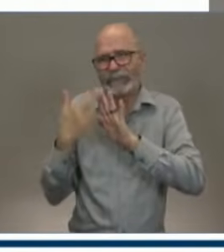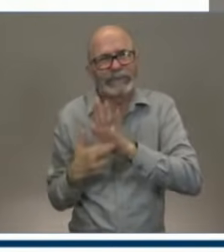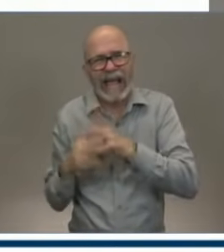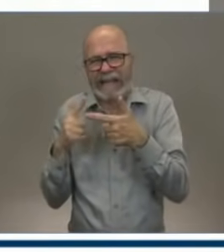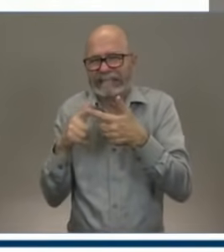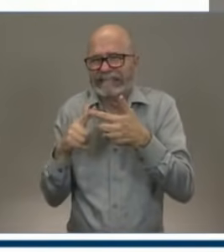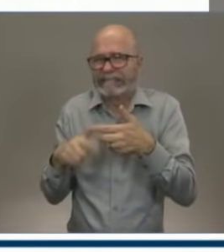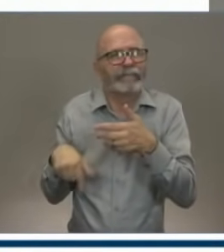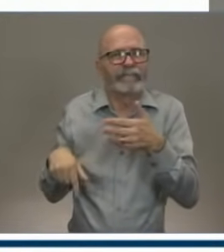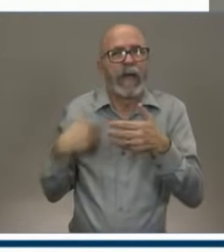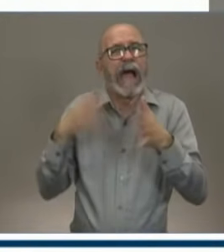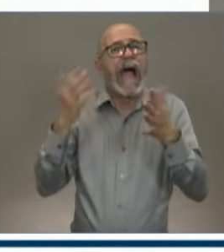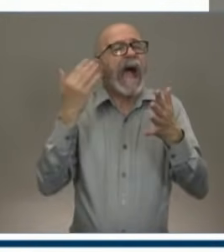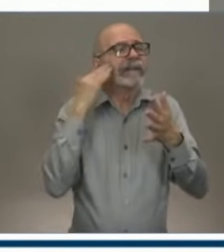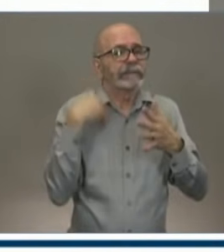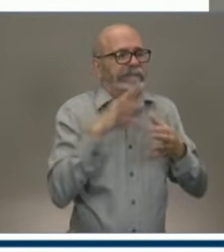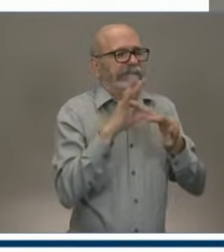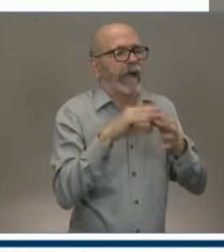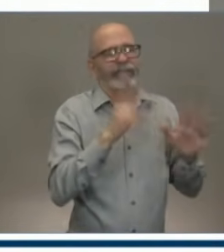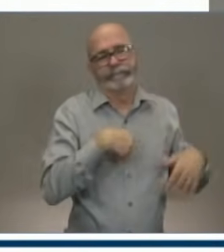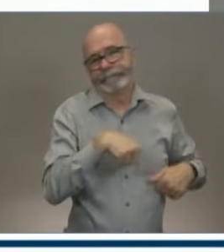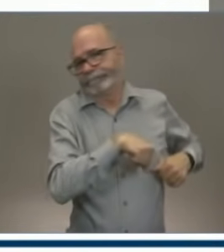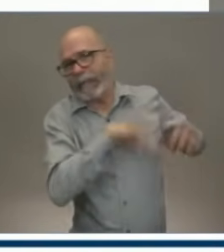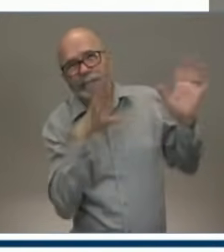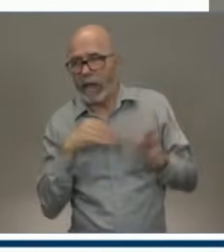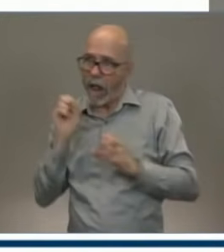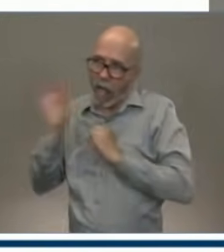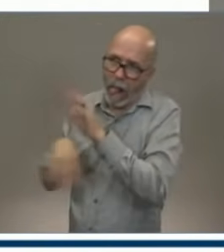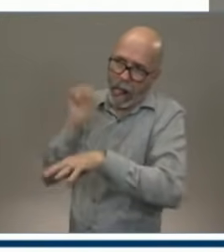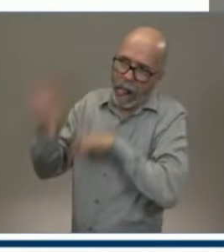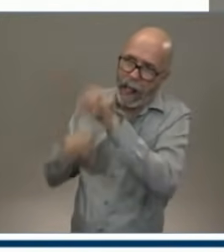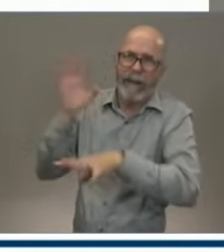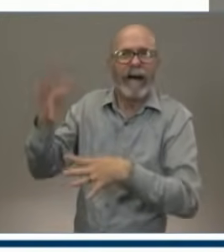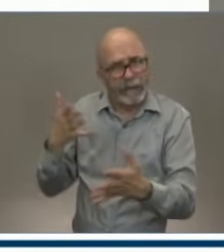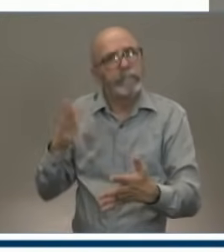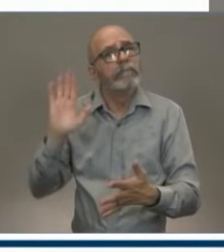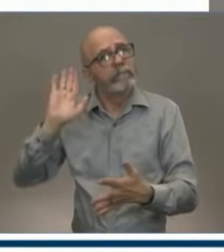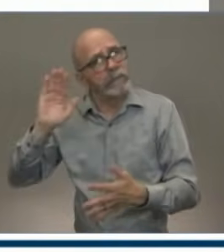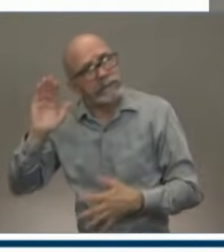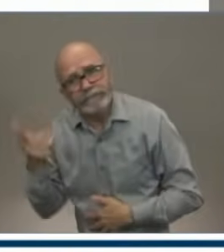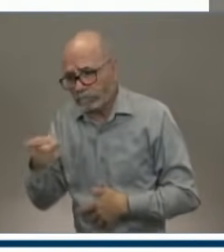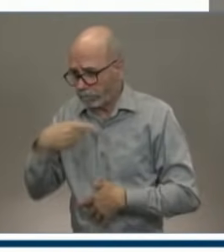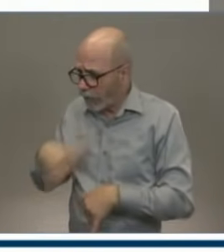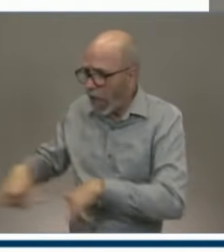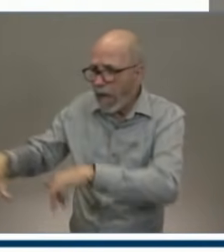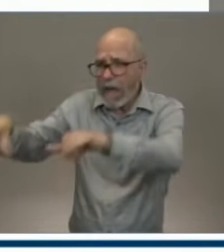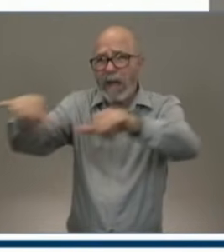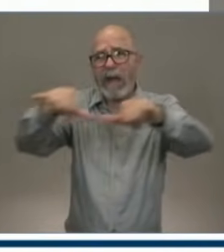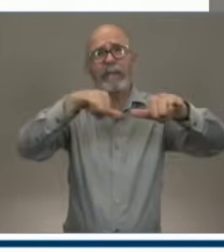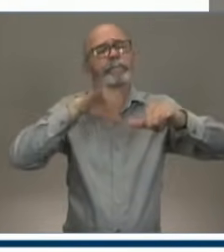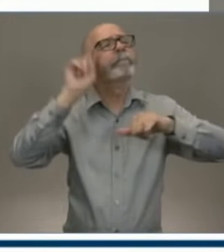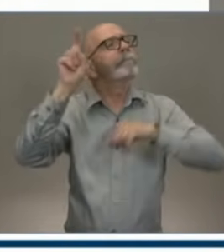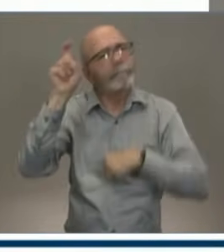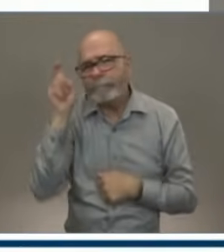way we can keep our province safe is by having all of us taking COVID seriously.